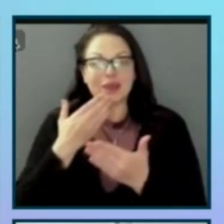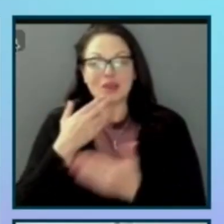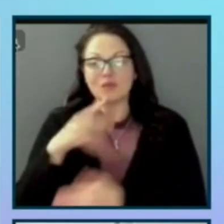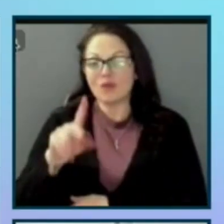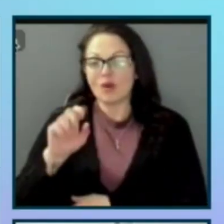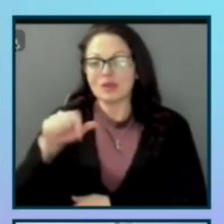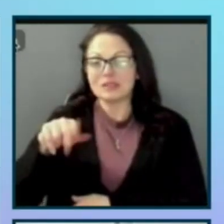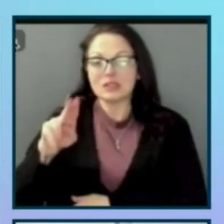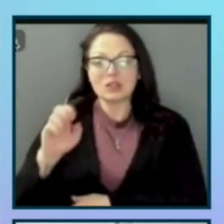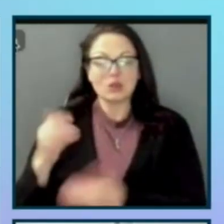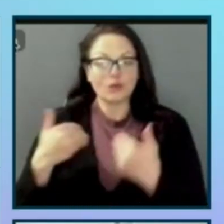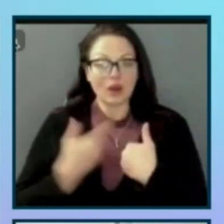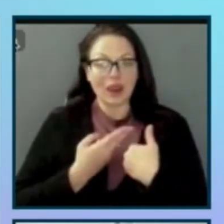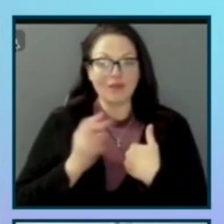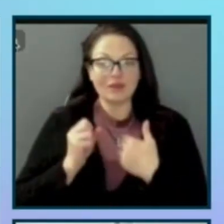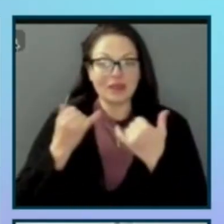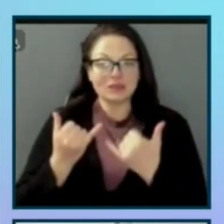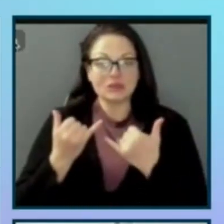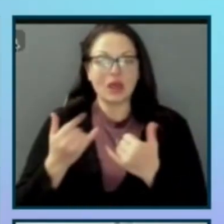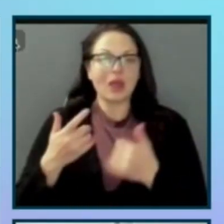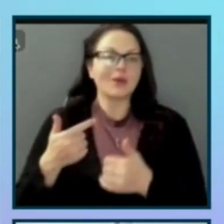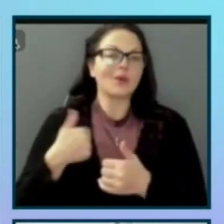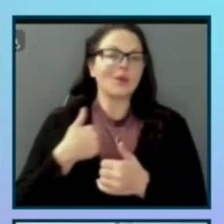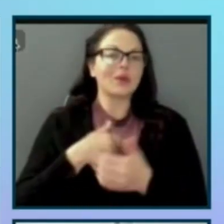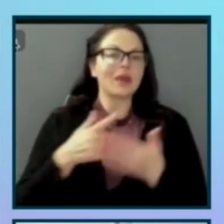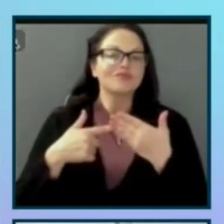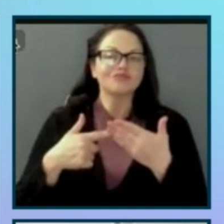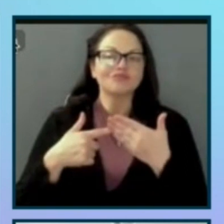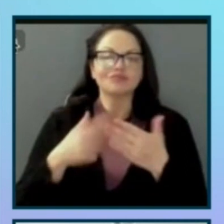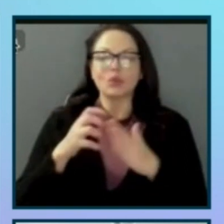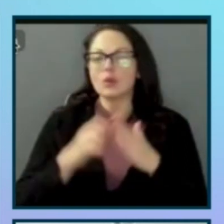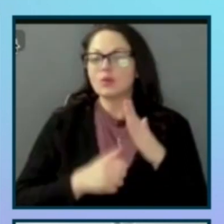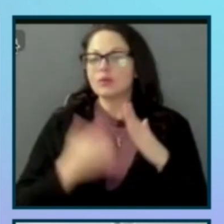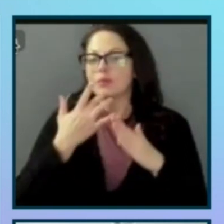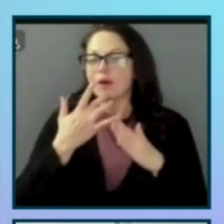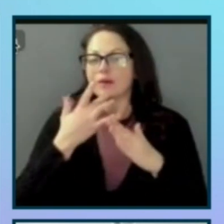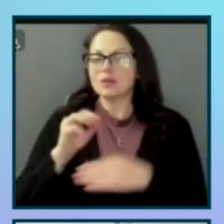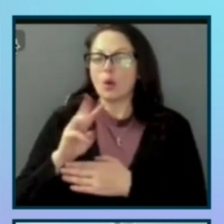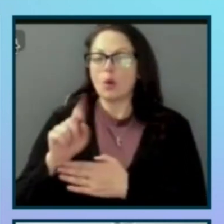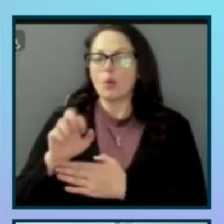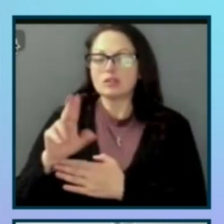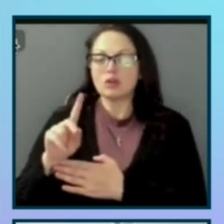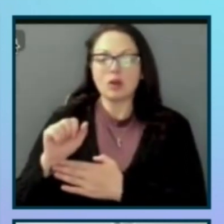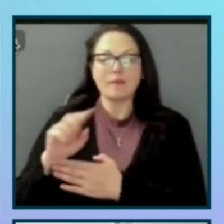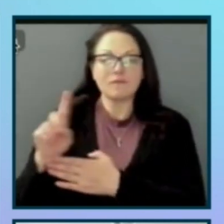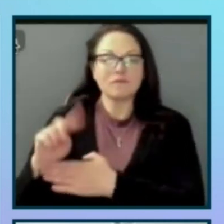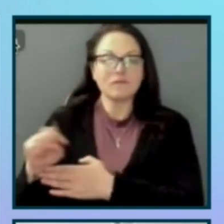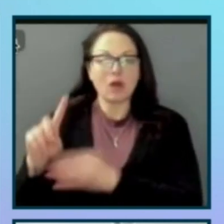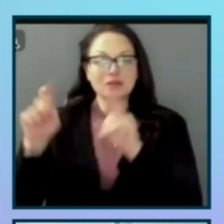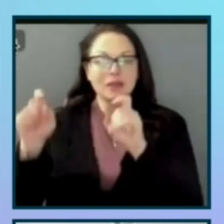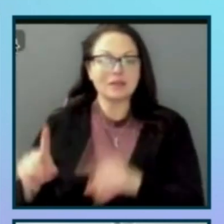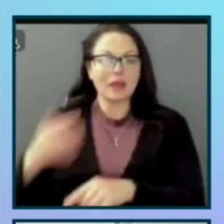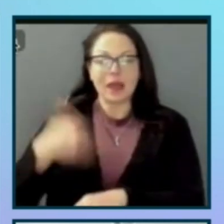We are really excited to be talking about removing bias with Wizard of Oz screen reader usability testing. My name is Annabel